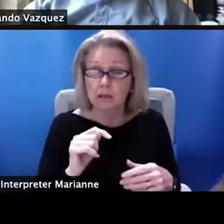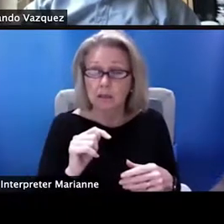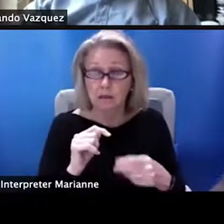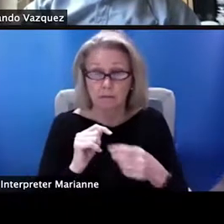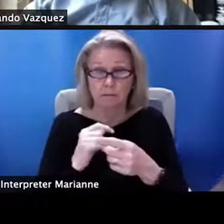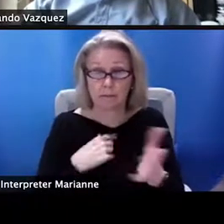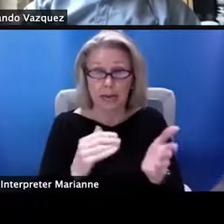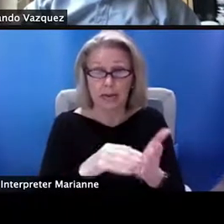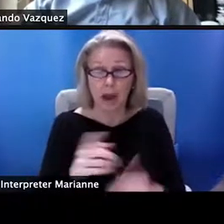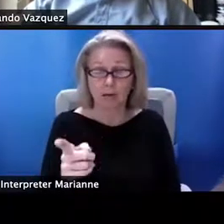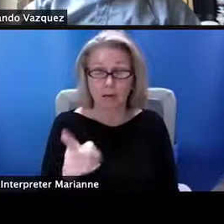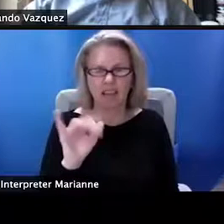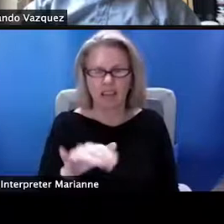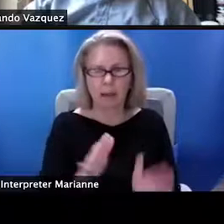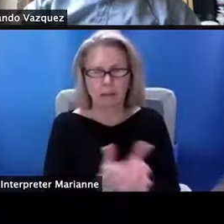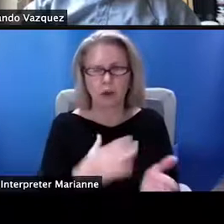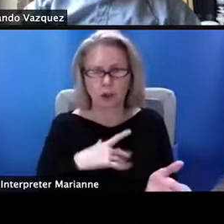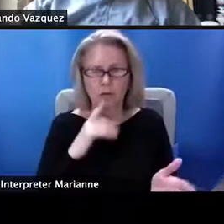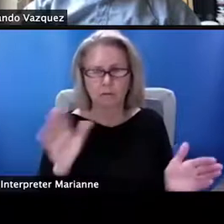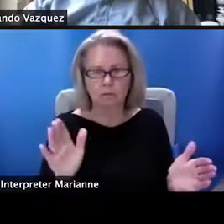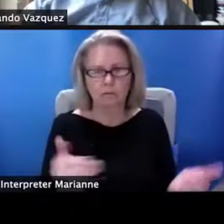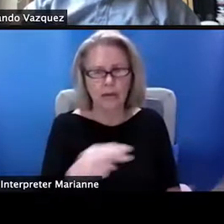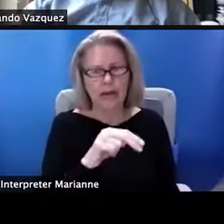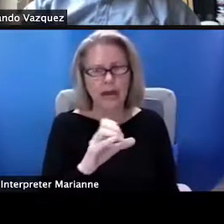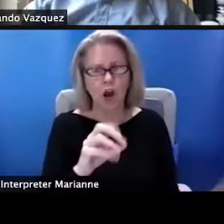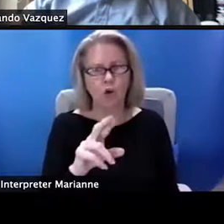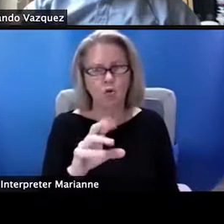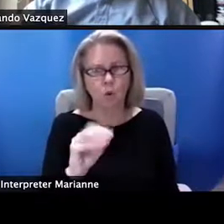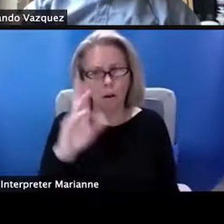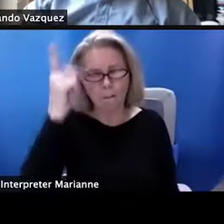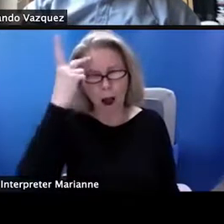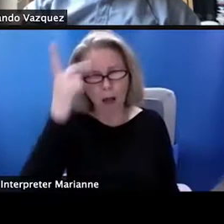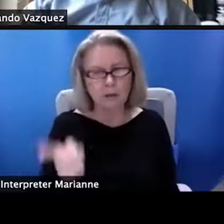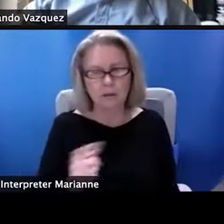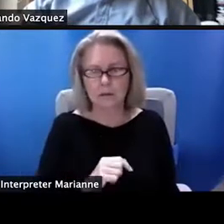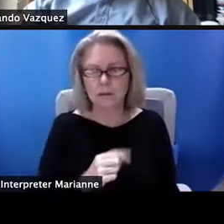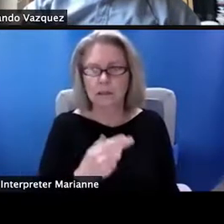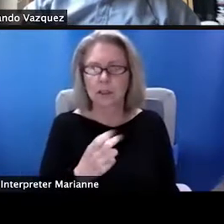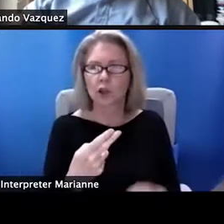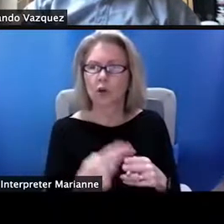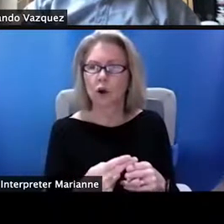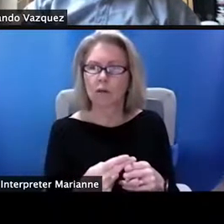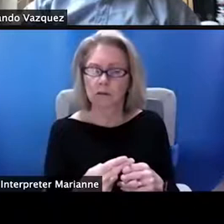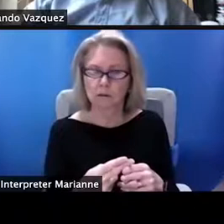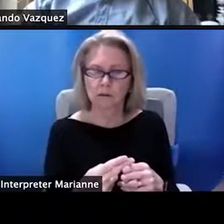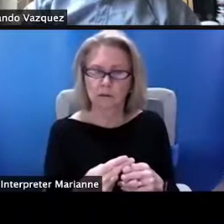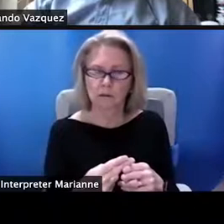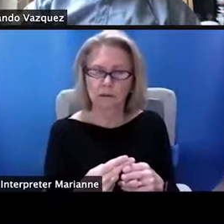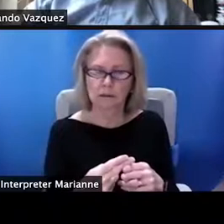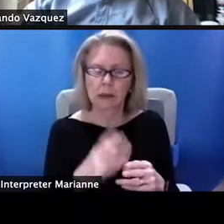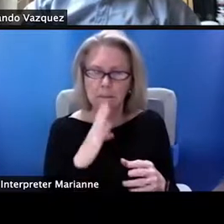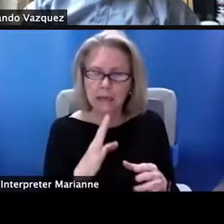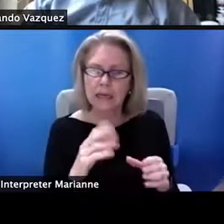again, in this book, Necropolitics, he calls, you know, being